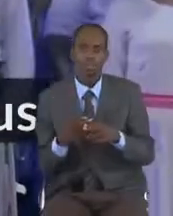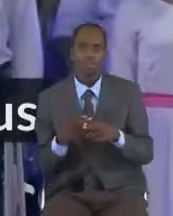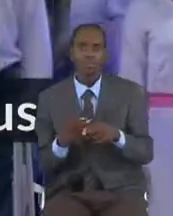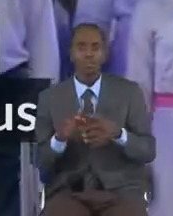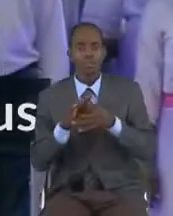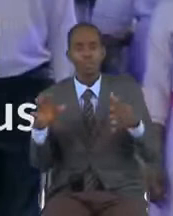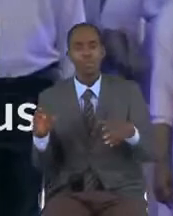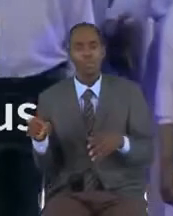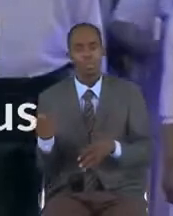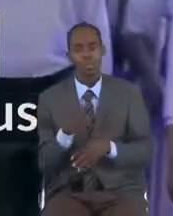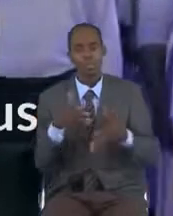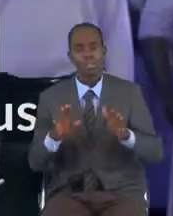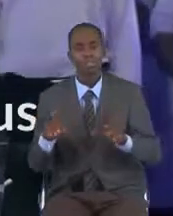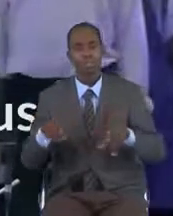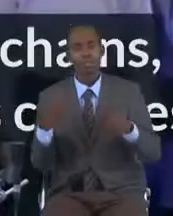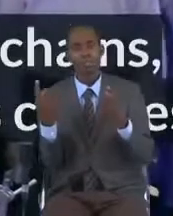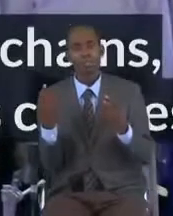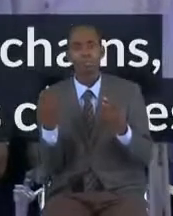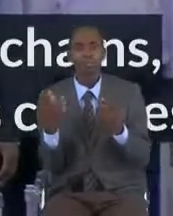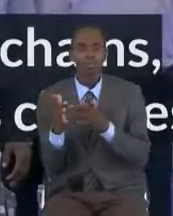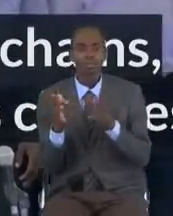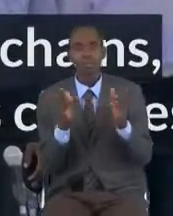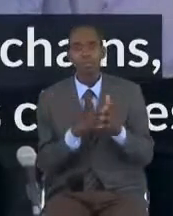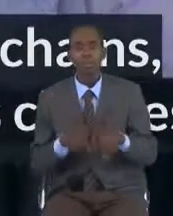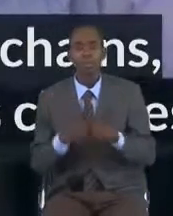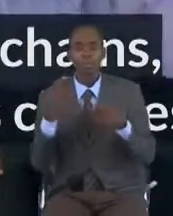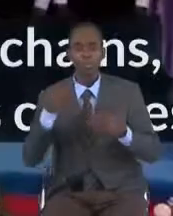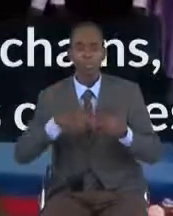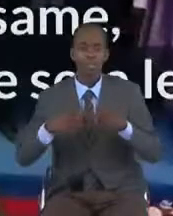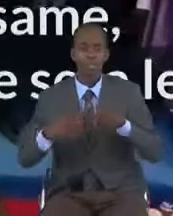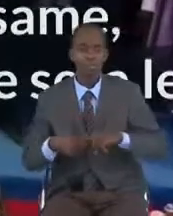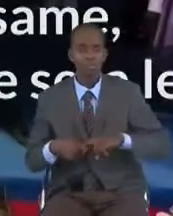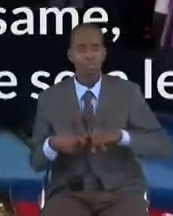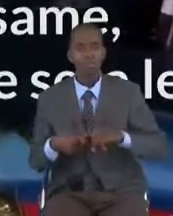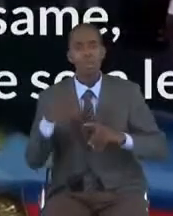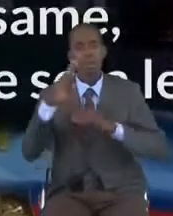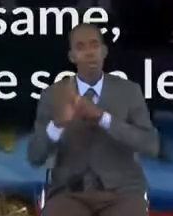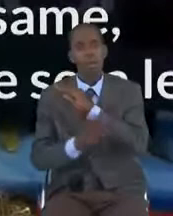Loose him and let him go. Jesus broke the chain. He broke the chain.